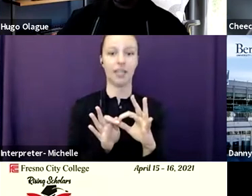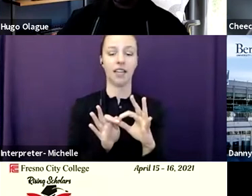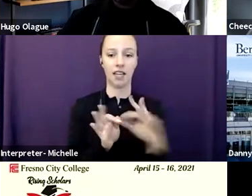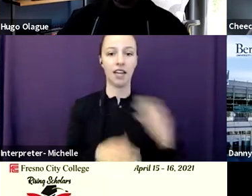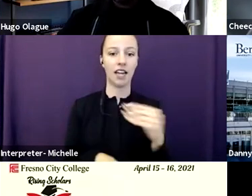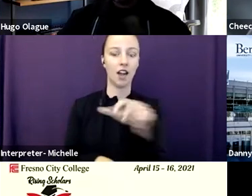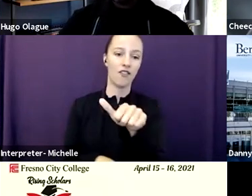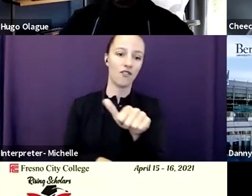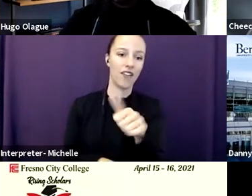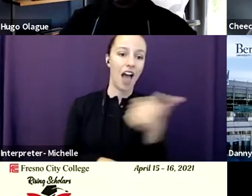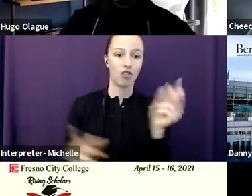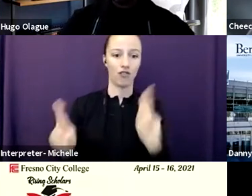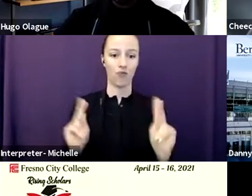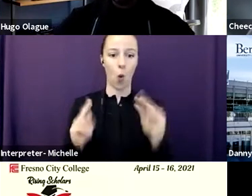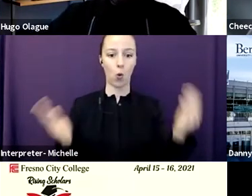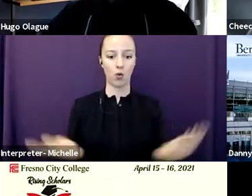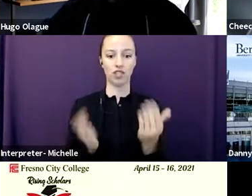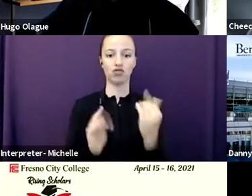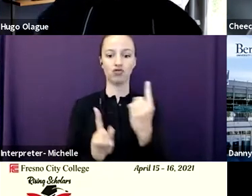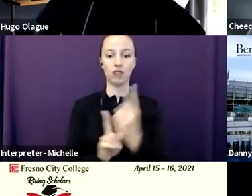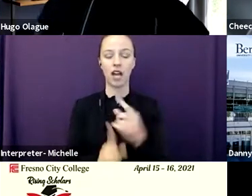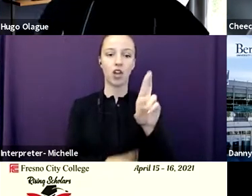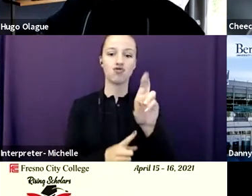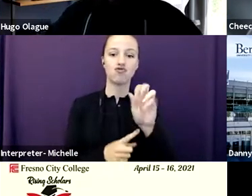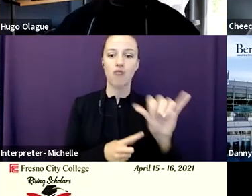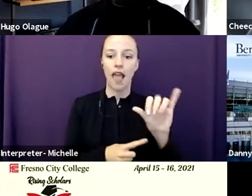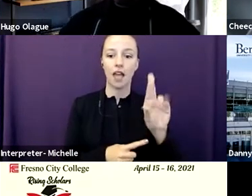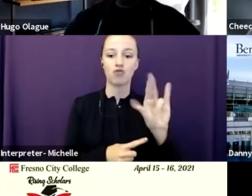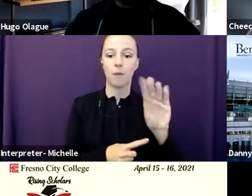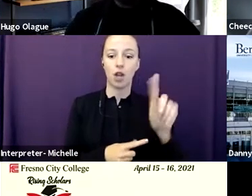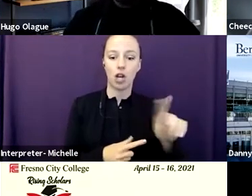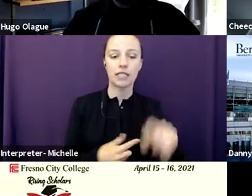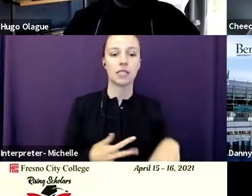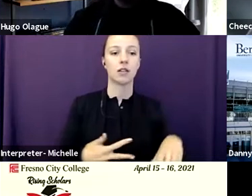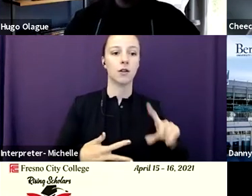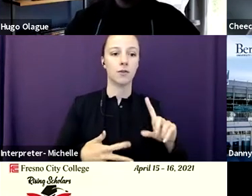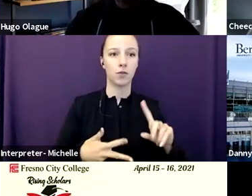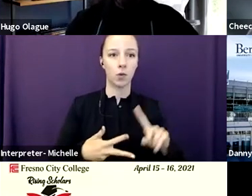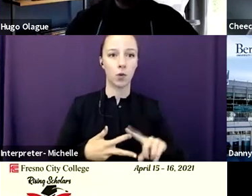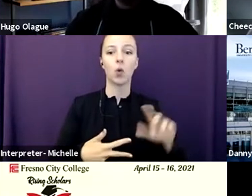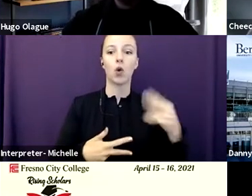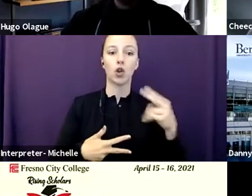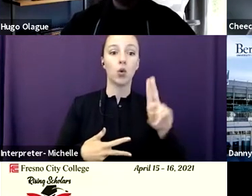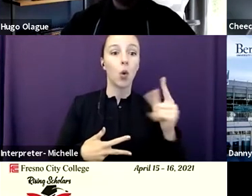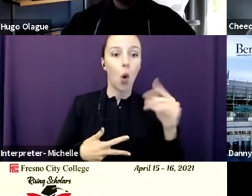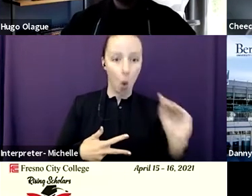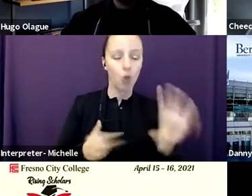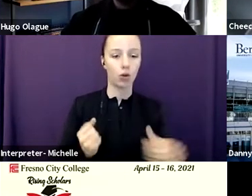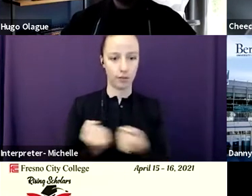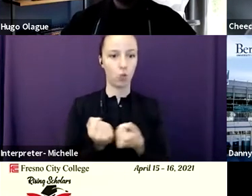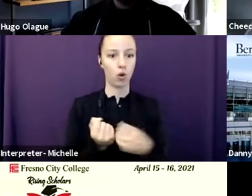there's a few other folks here, right? You know, Ray Ramirez, you know, Hugo, I'm sure he could probably support as